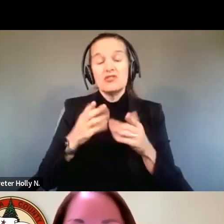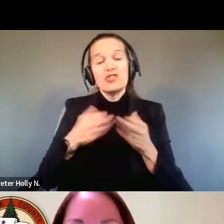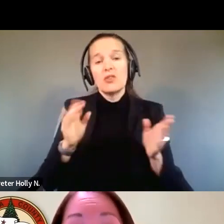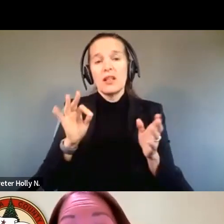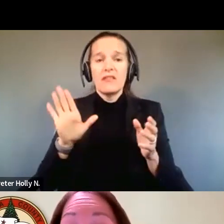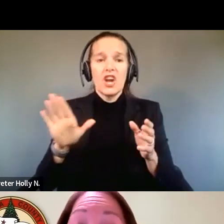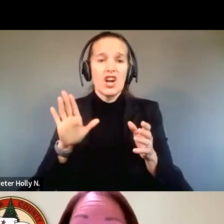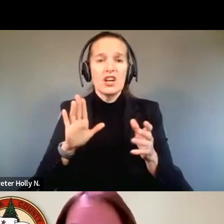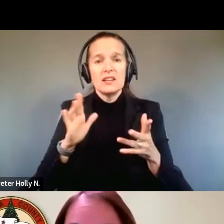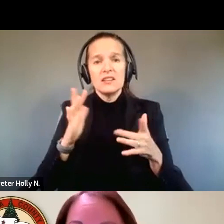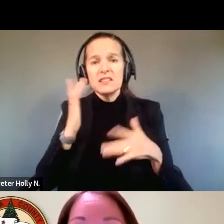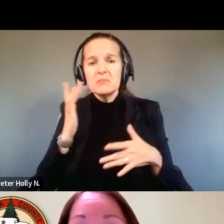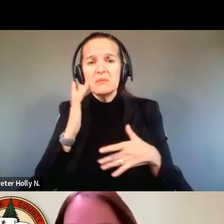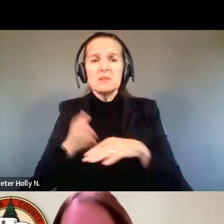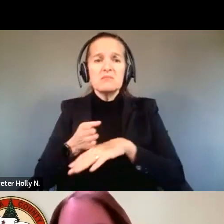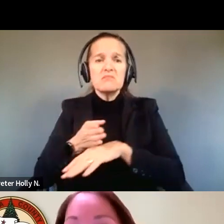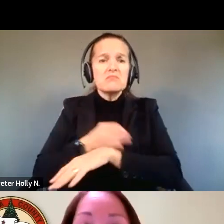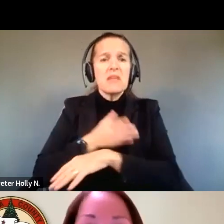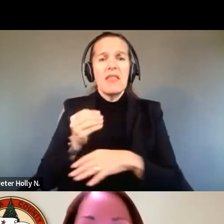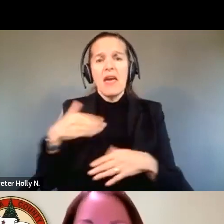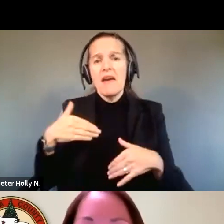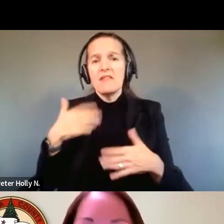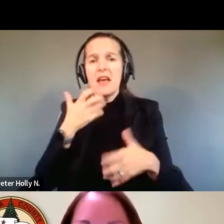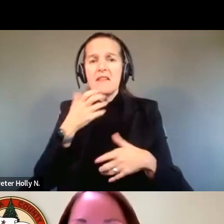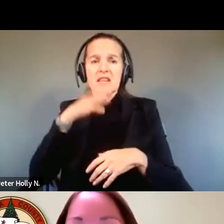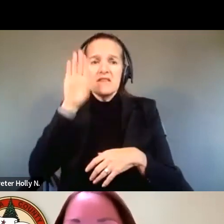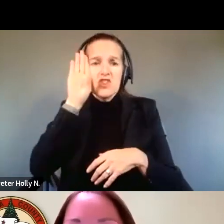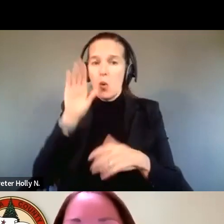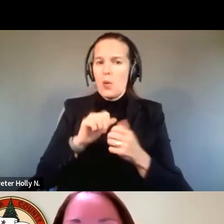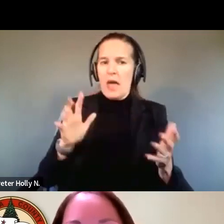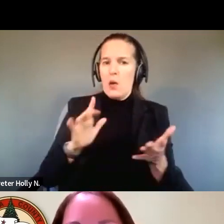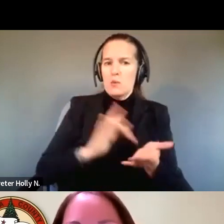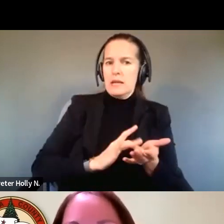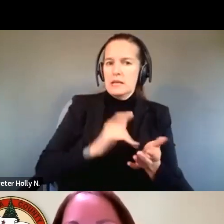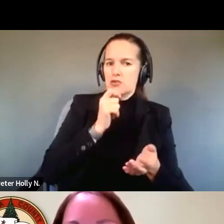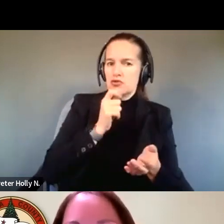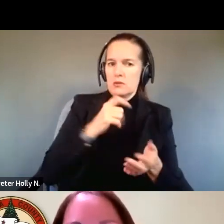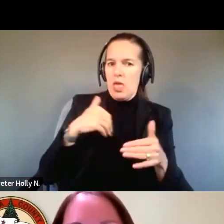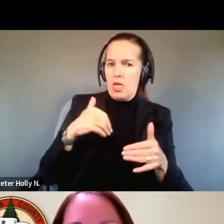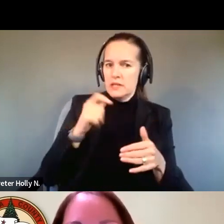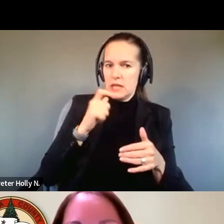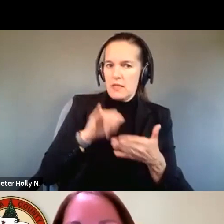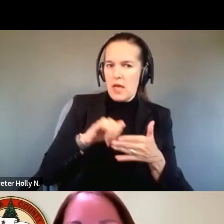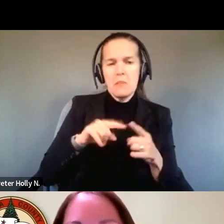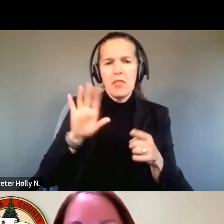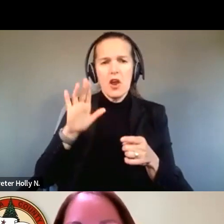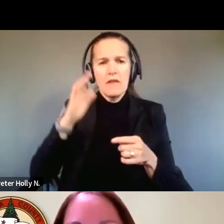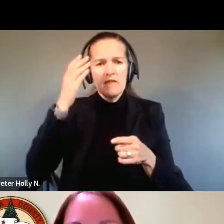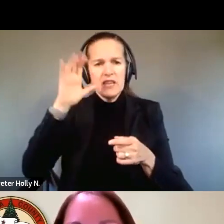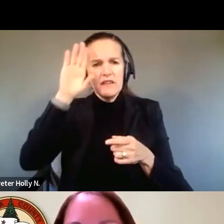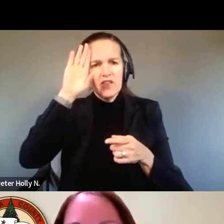within 24 hours without taking a Tylenol or ibuprofen or some fever reducing